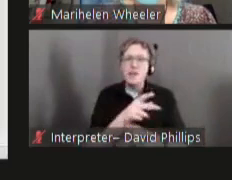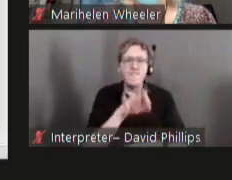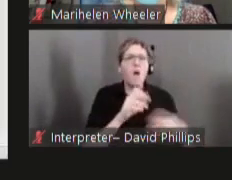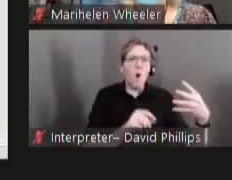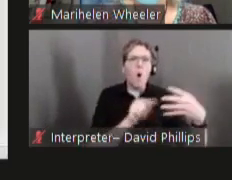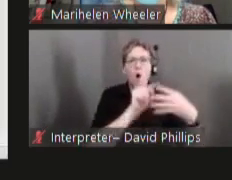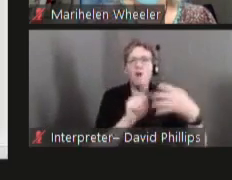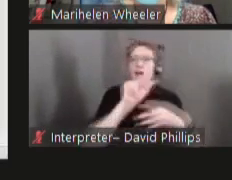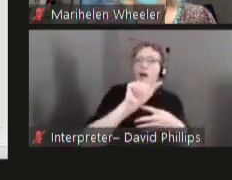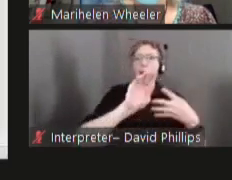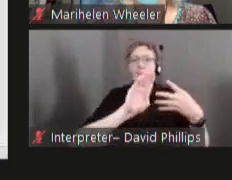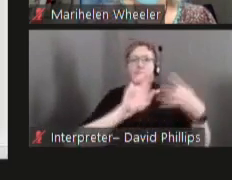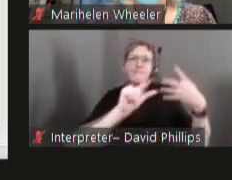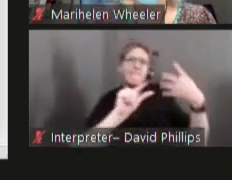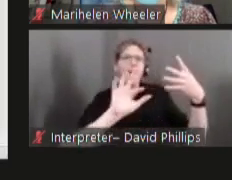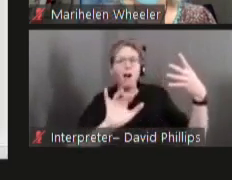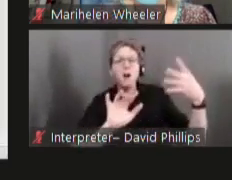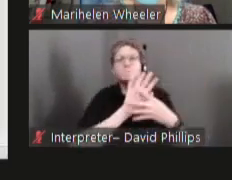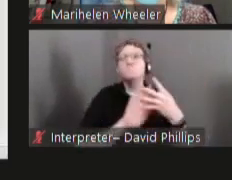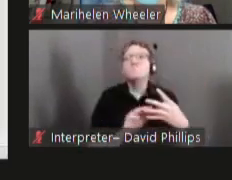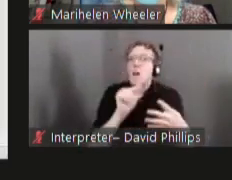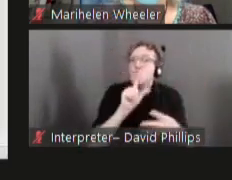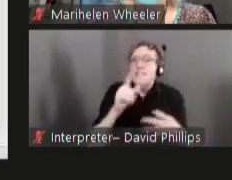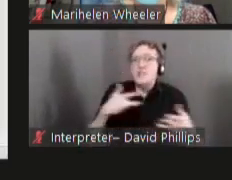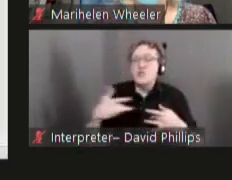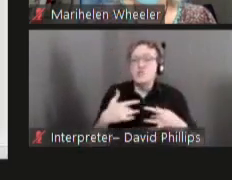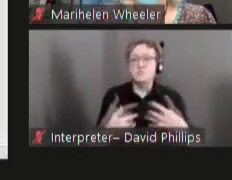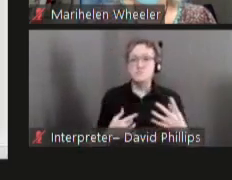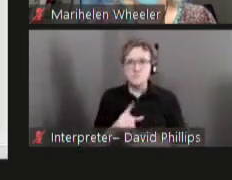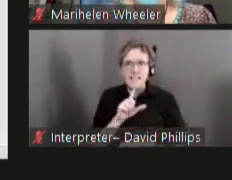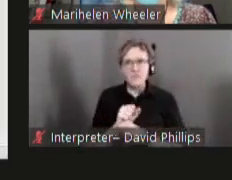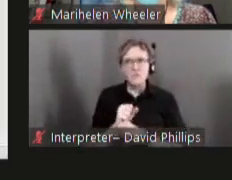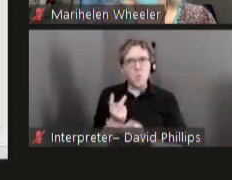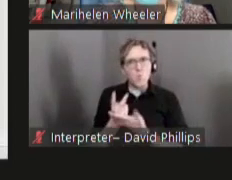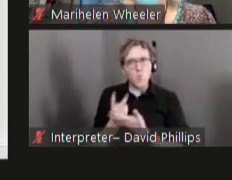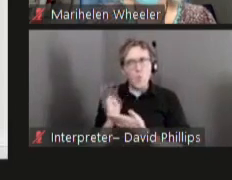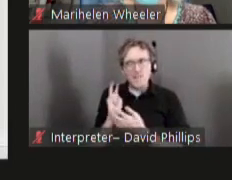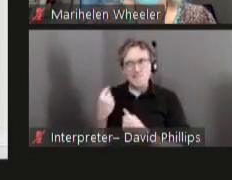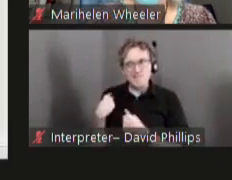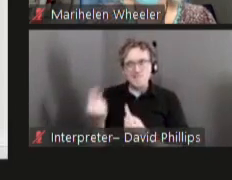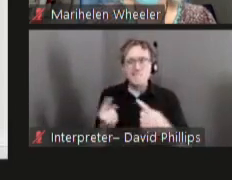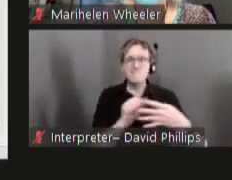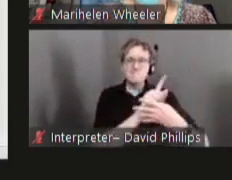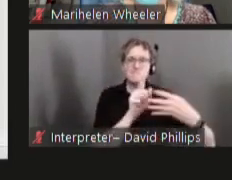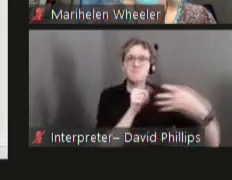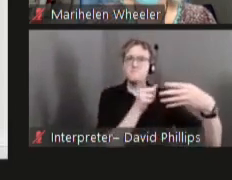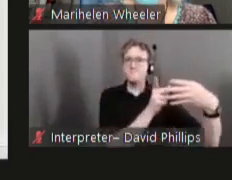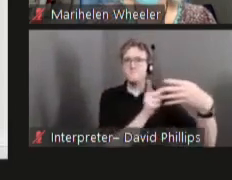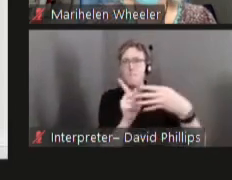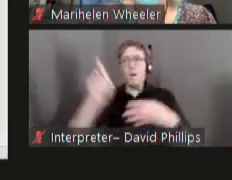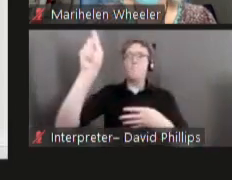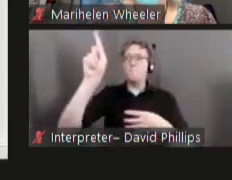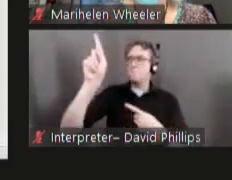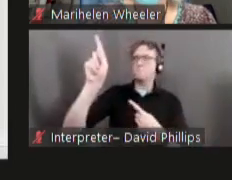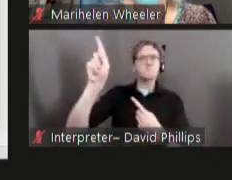nothing of particular concern. Literally, in the last 2 weeks, suddenly we identified